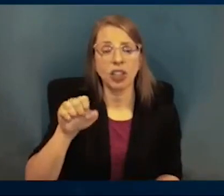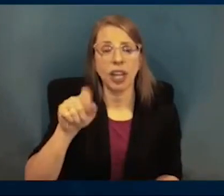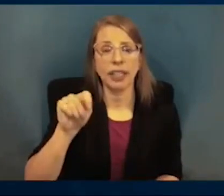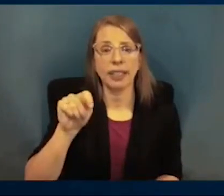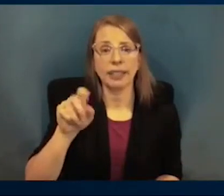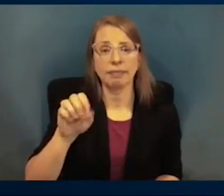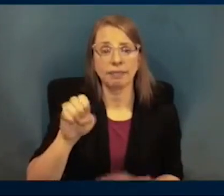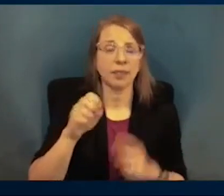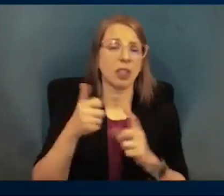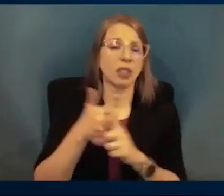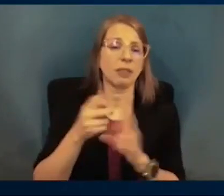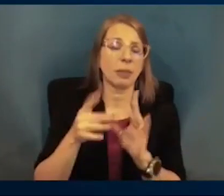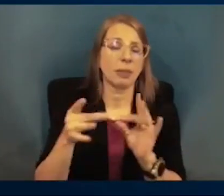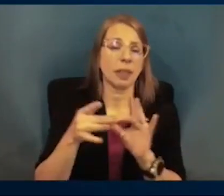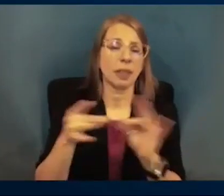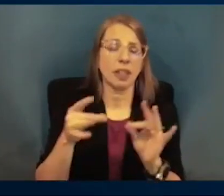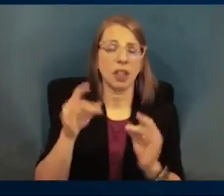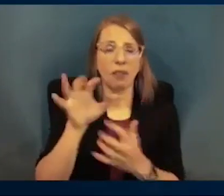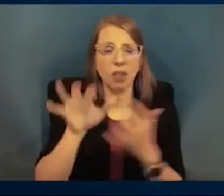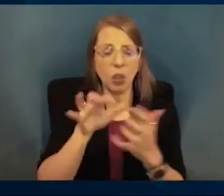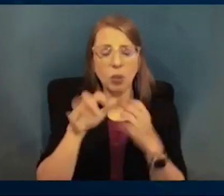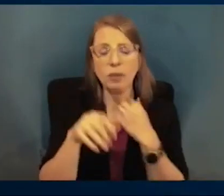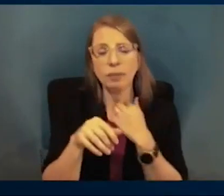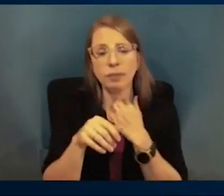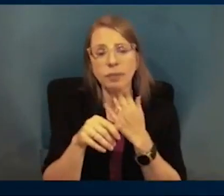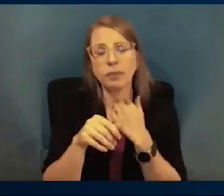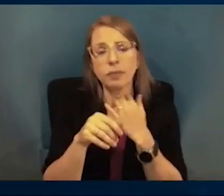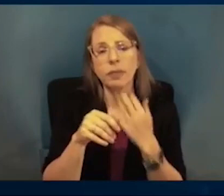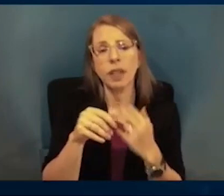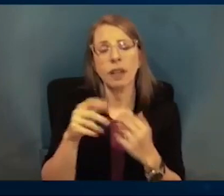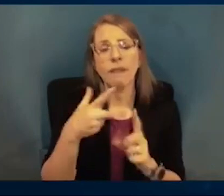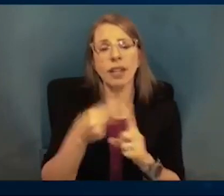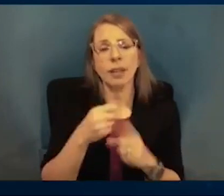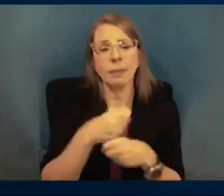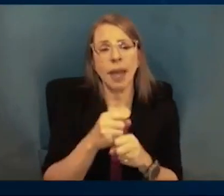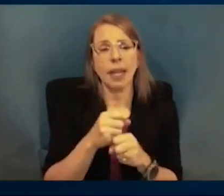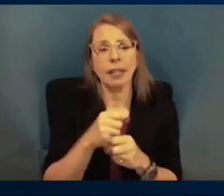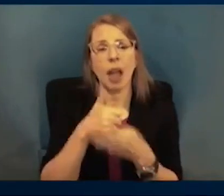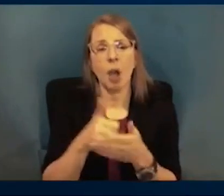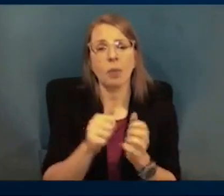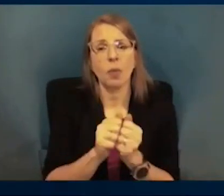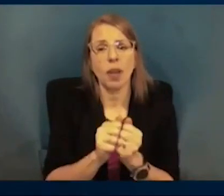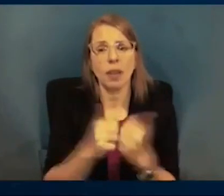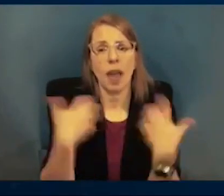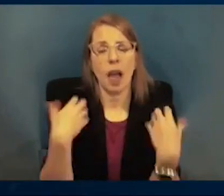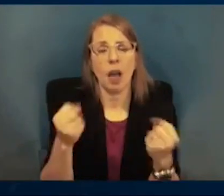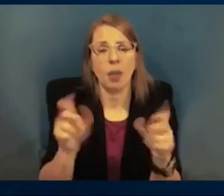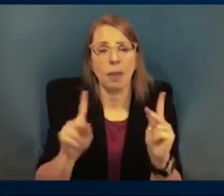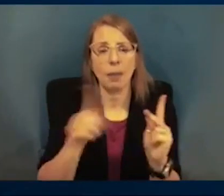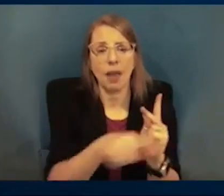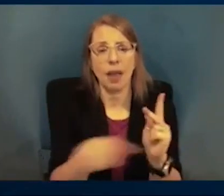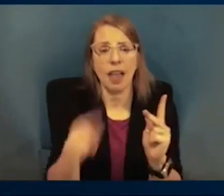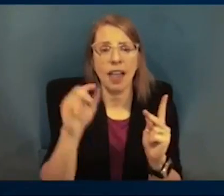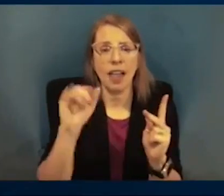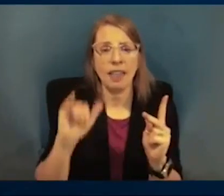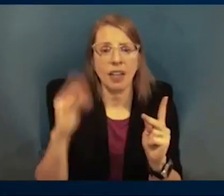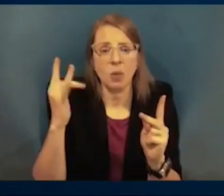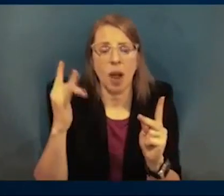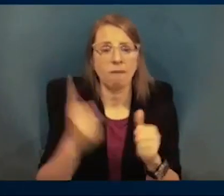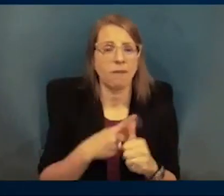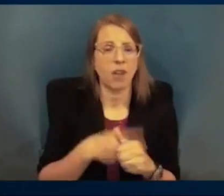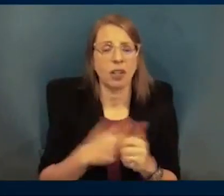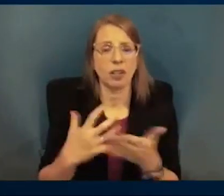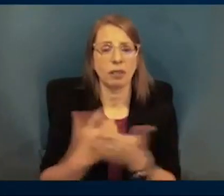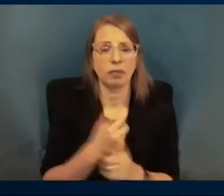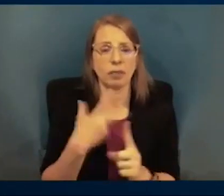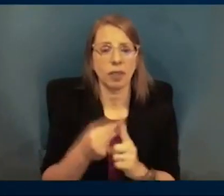the vaccine supposed to help the ones with the health problems, and that's why they were the first ones to get the vaccine? Yeah. Also,